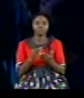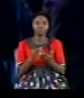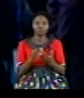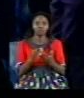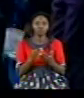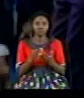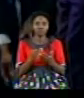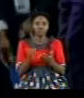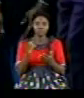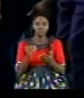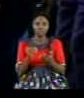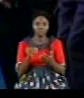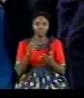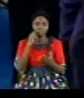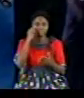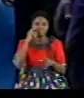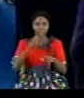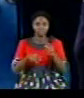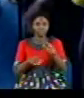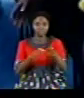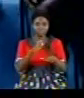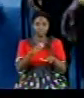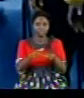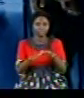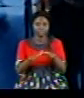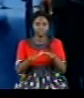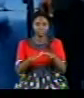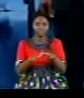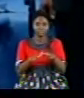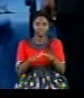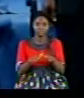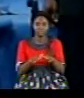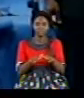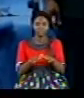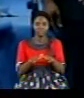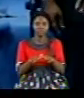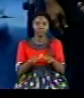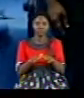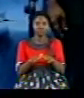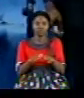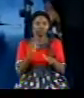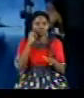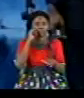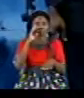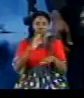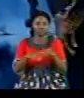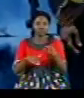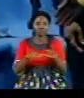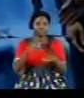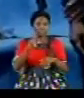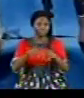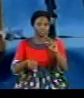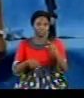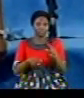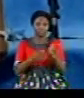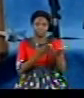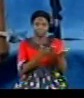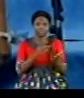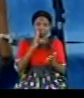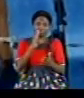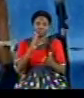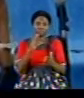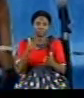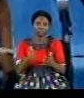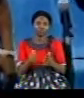So she couldn't walk, numbness in the legs, she couldn't carry herself, and had been working with this walking aid